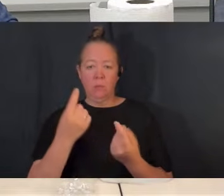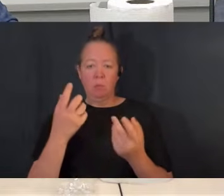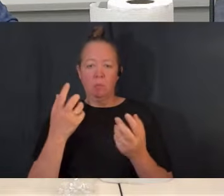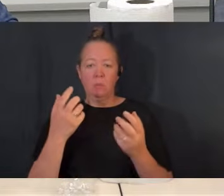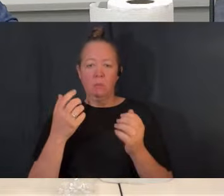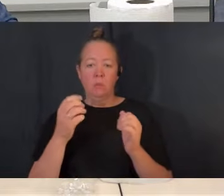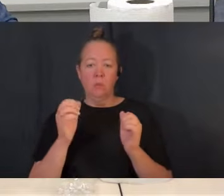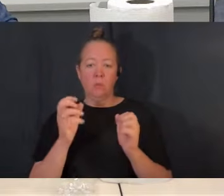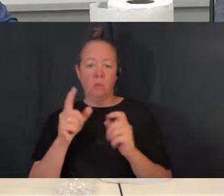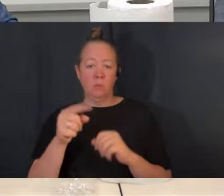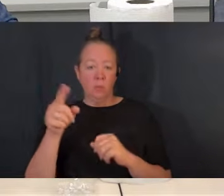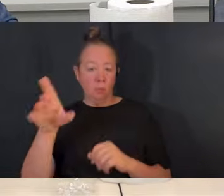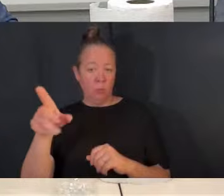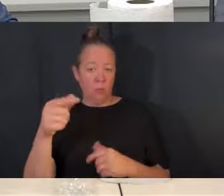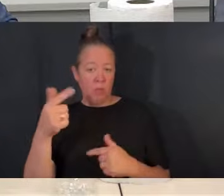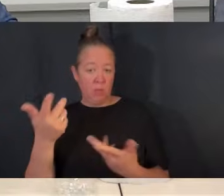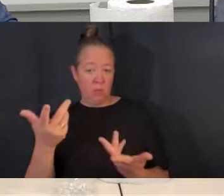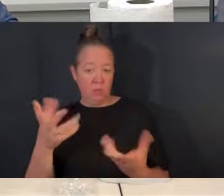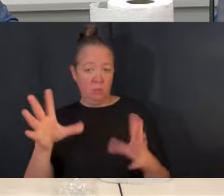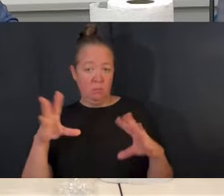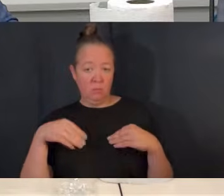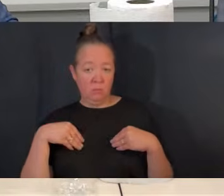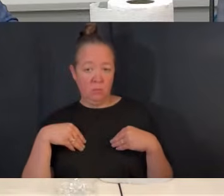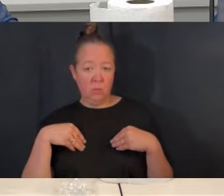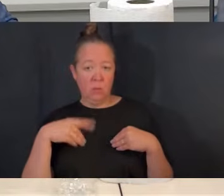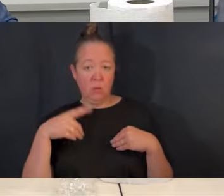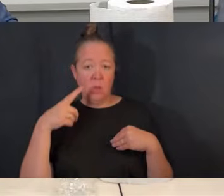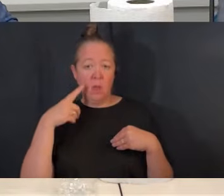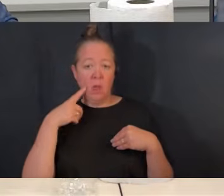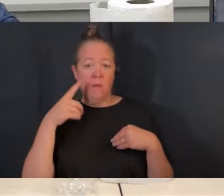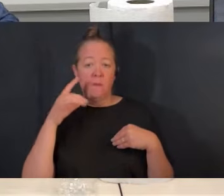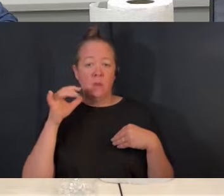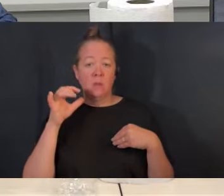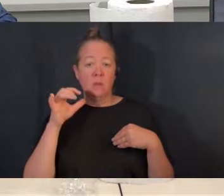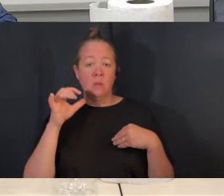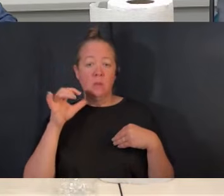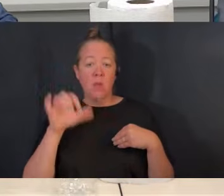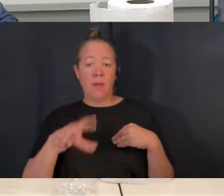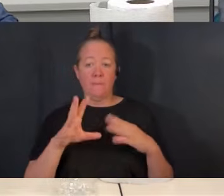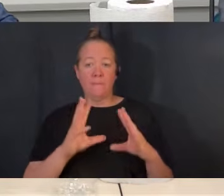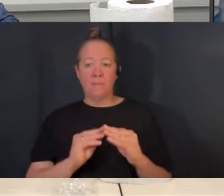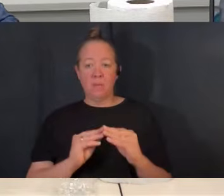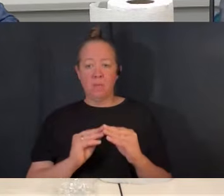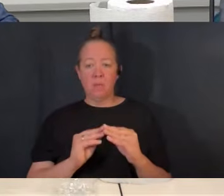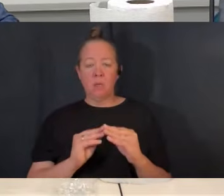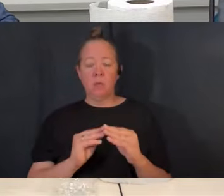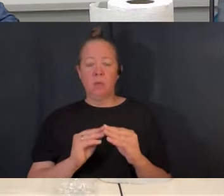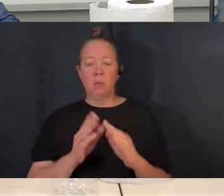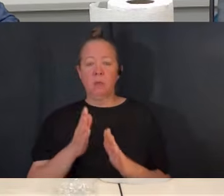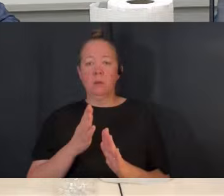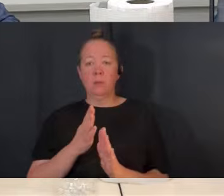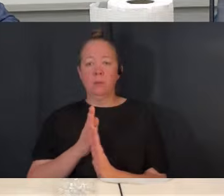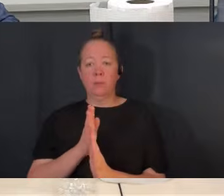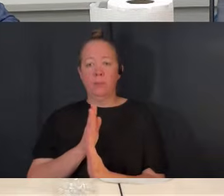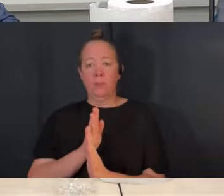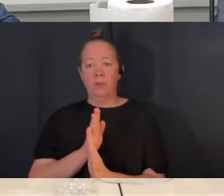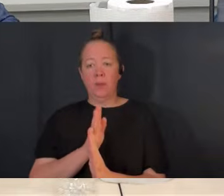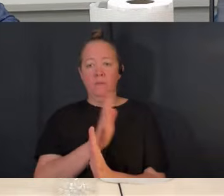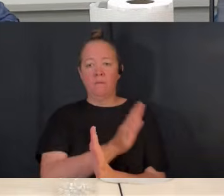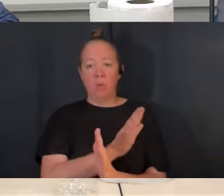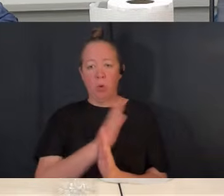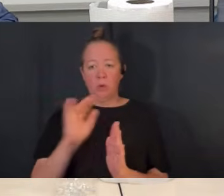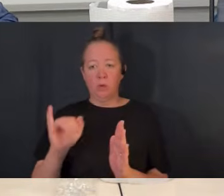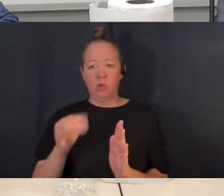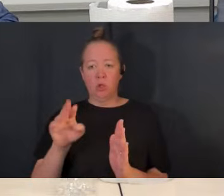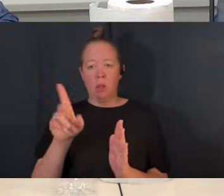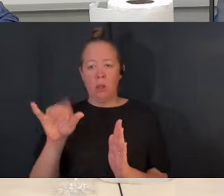July? I think in August, historically, we've had that meeting virtually, the town meeting